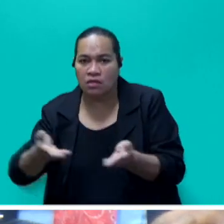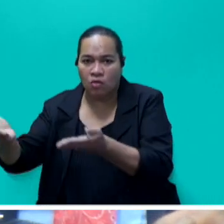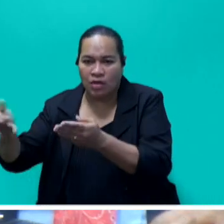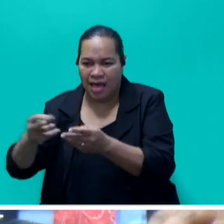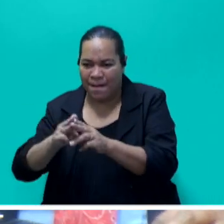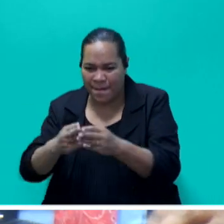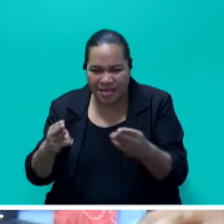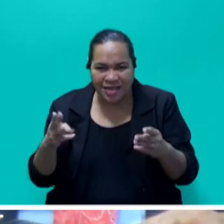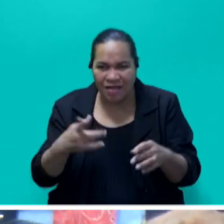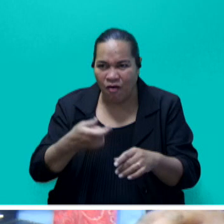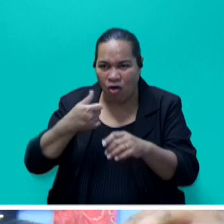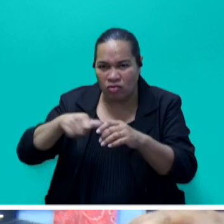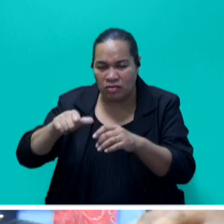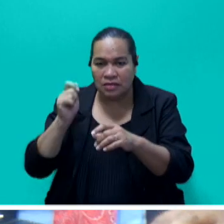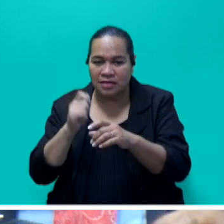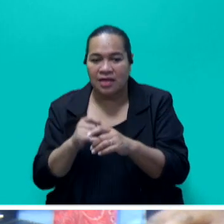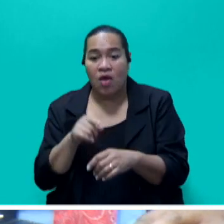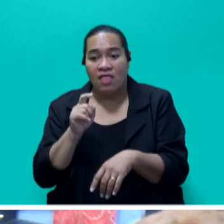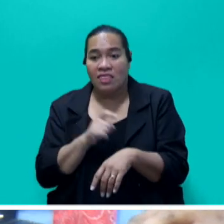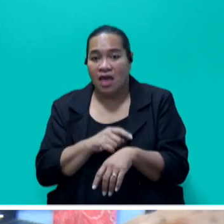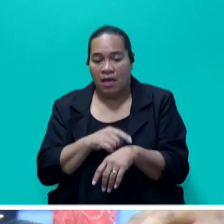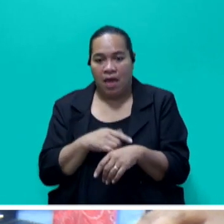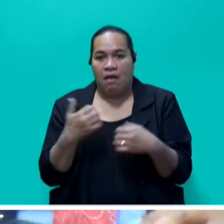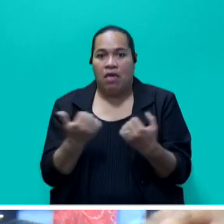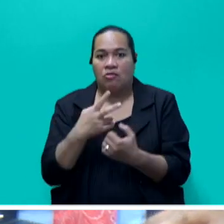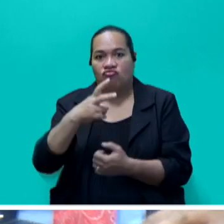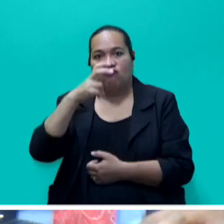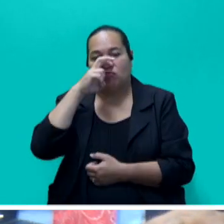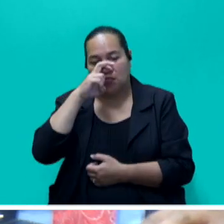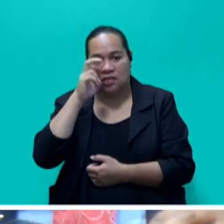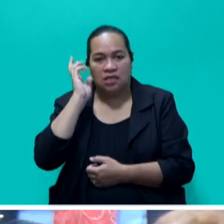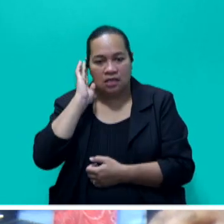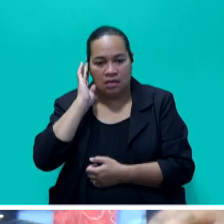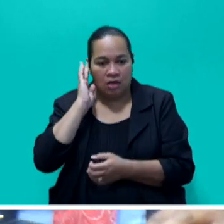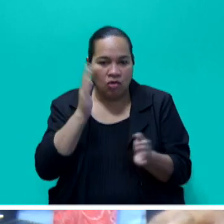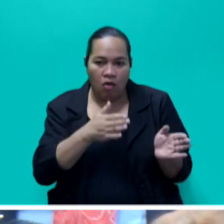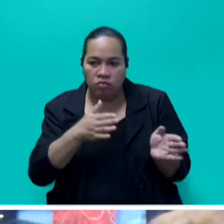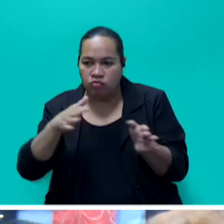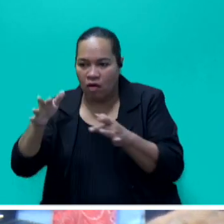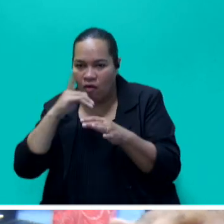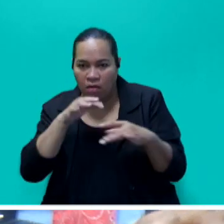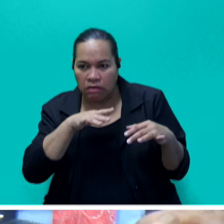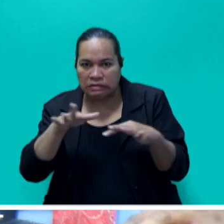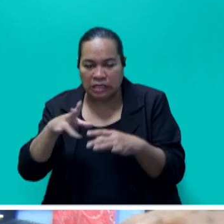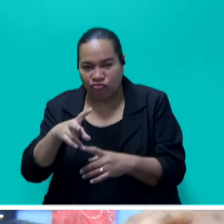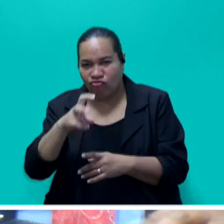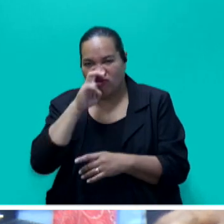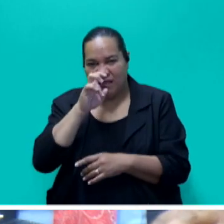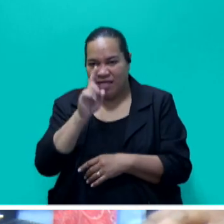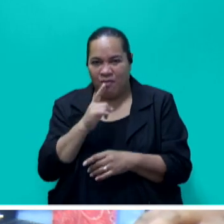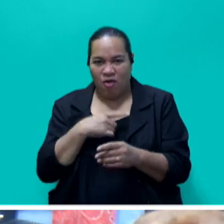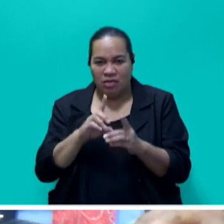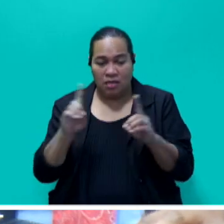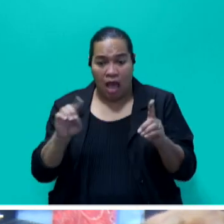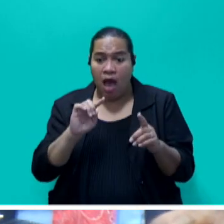site. And during that time, there were a lot of restrictions placed on movement of people, although the